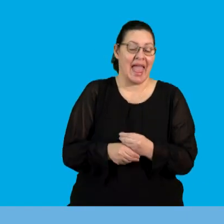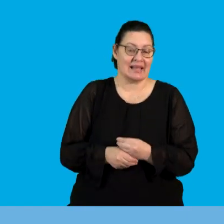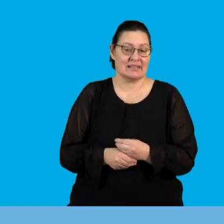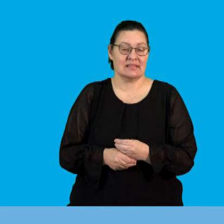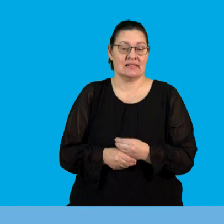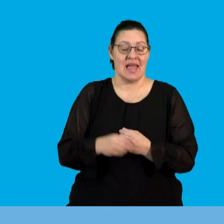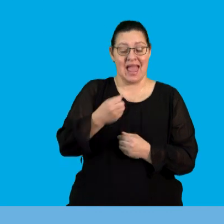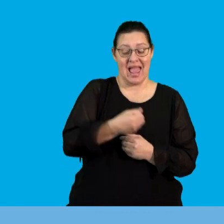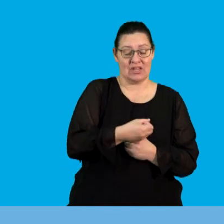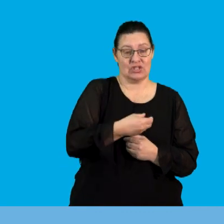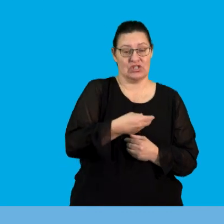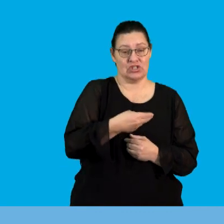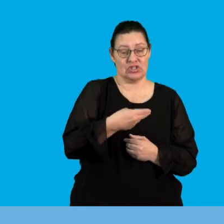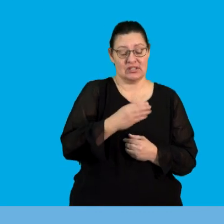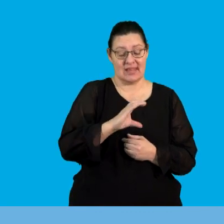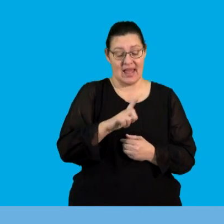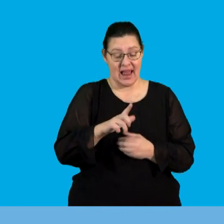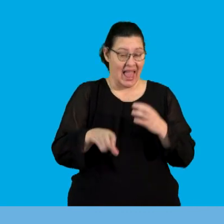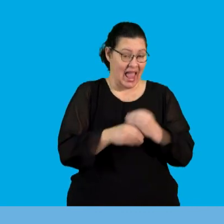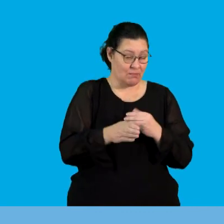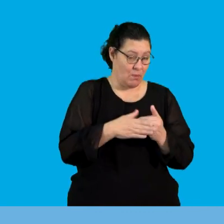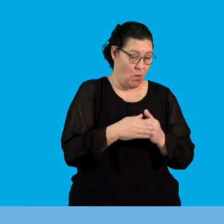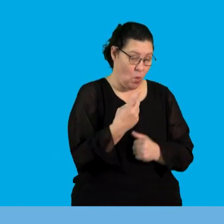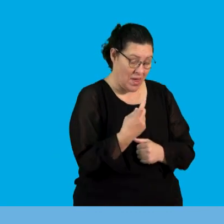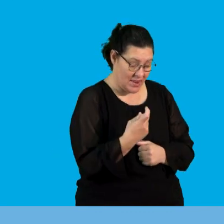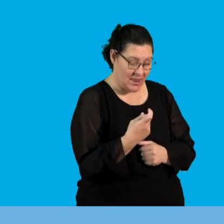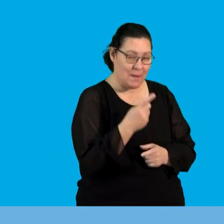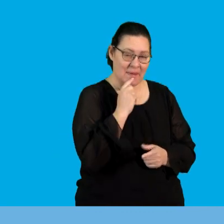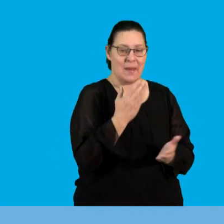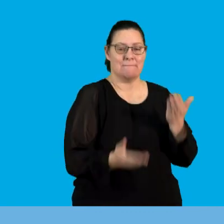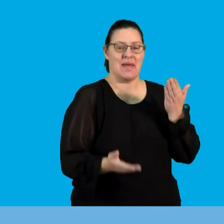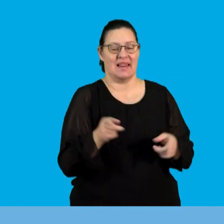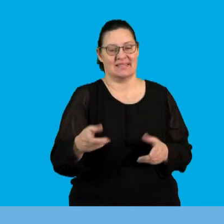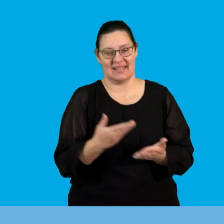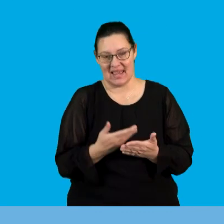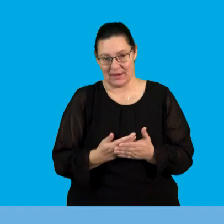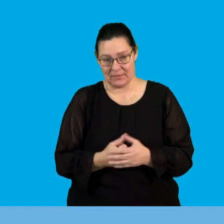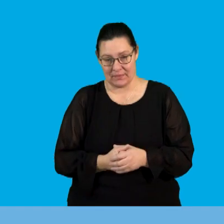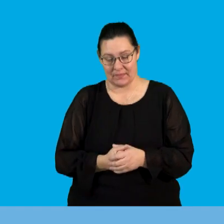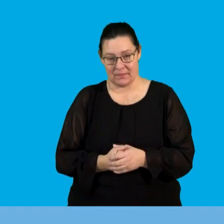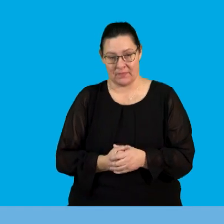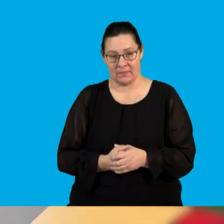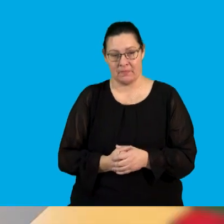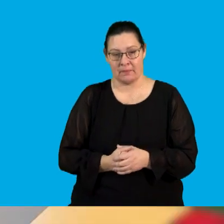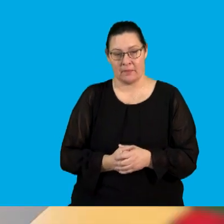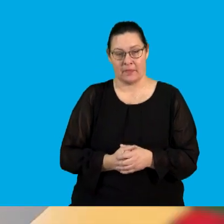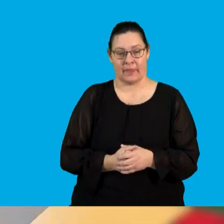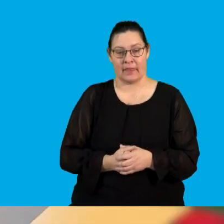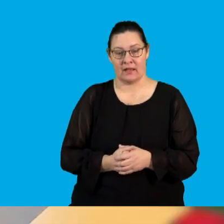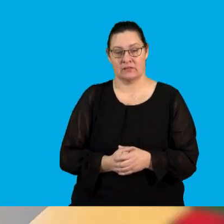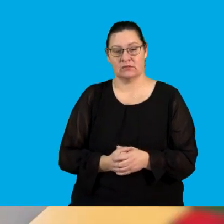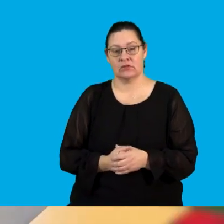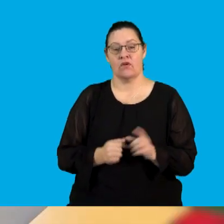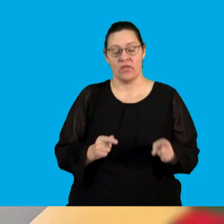adding another compound of HCl to the reactants, I have now balanced my chemical equation. So the